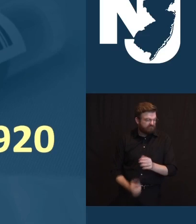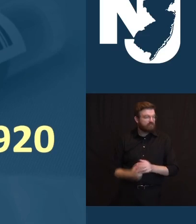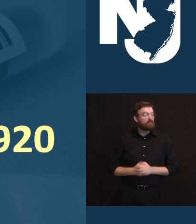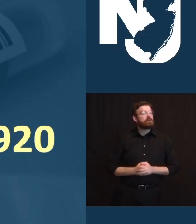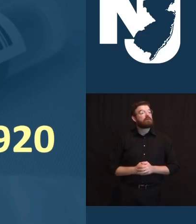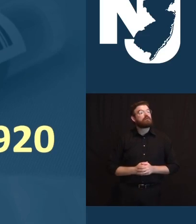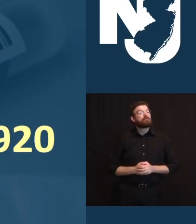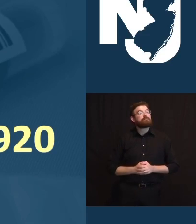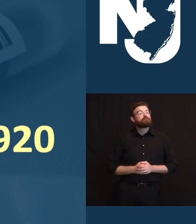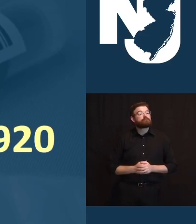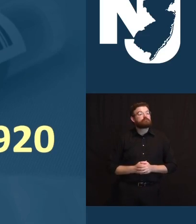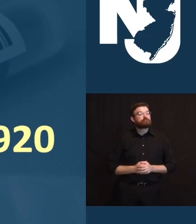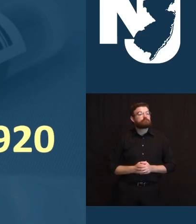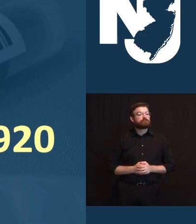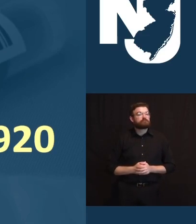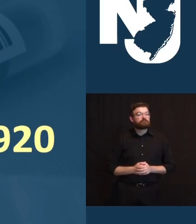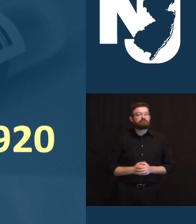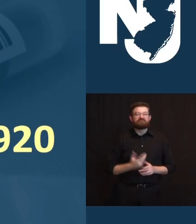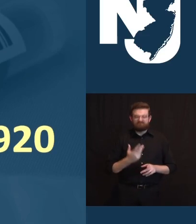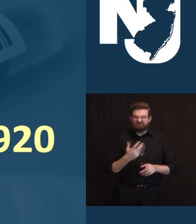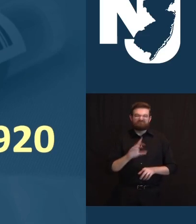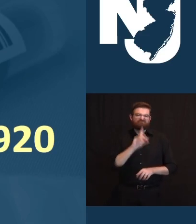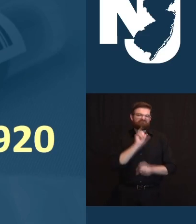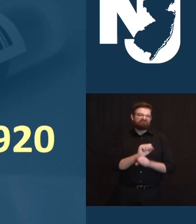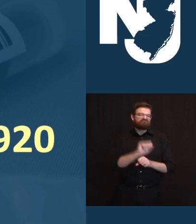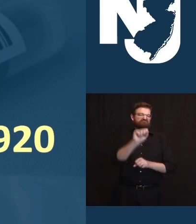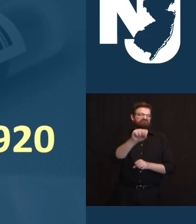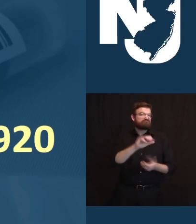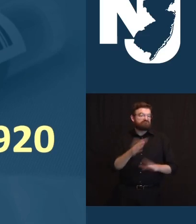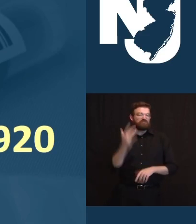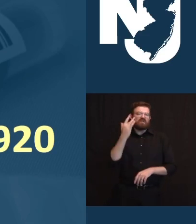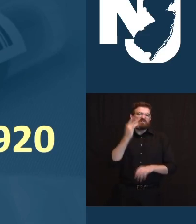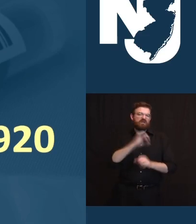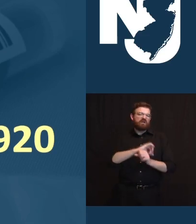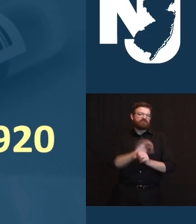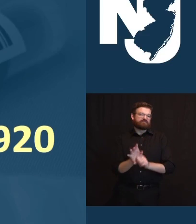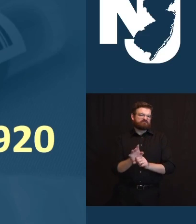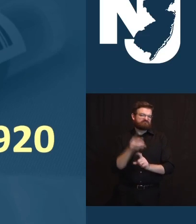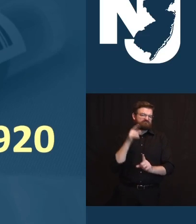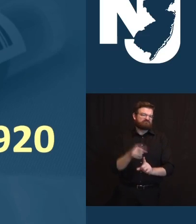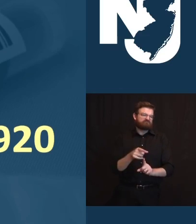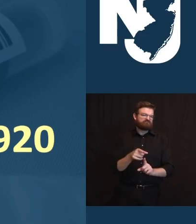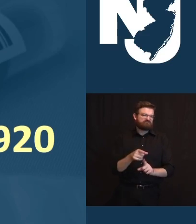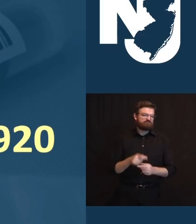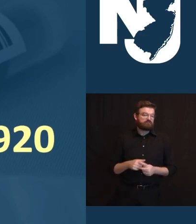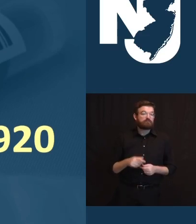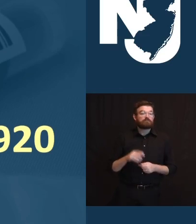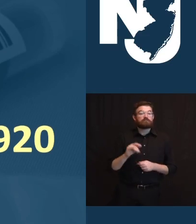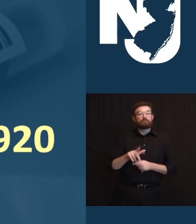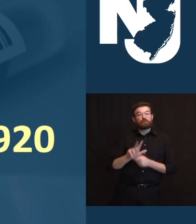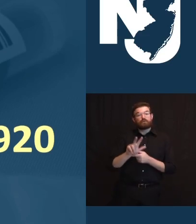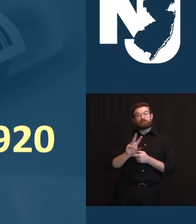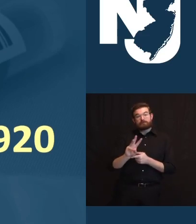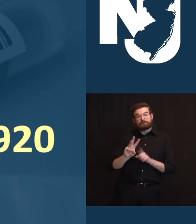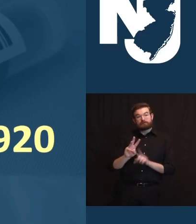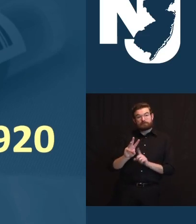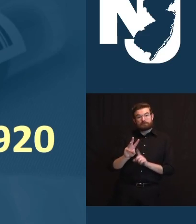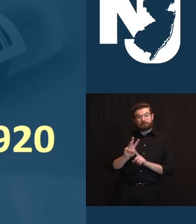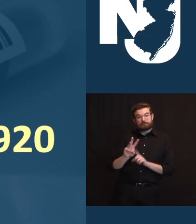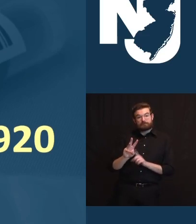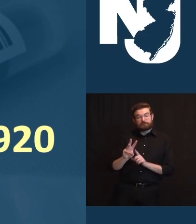confirmed from COVID-19 related causes. Of these 36, Judy, if my math is right, 7 occurred within the